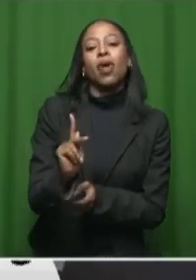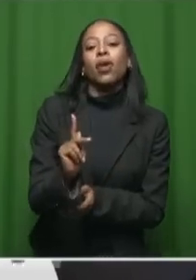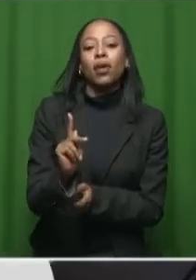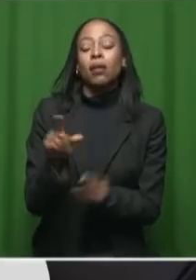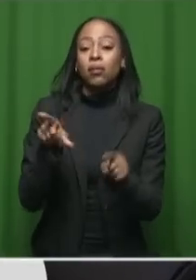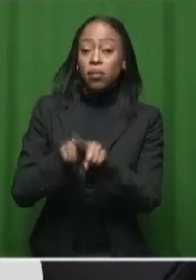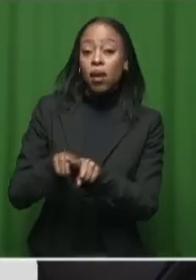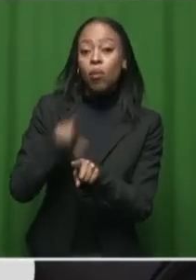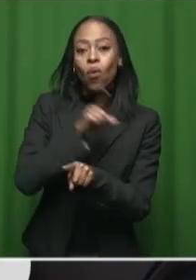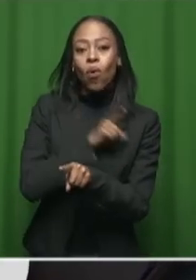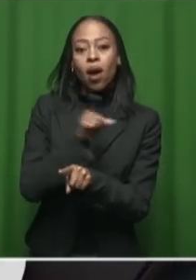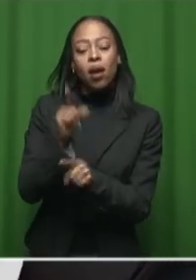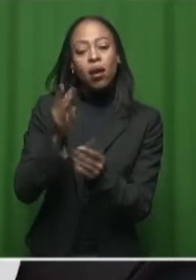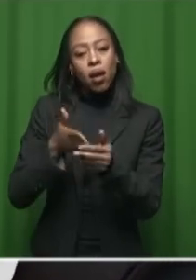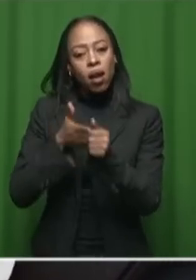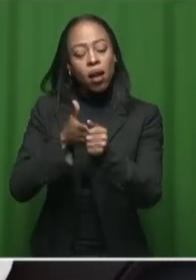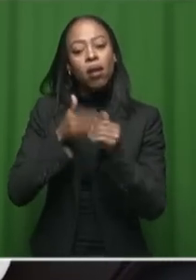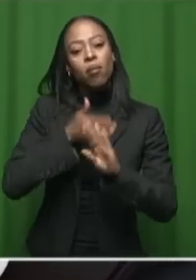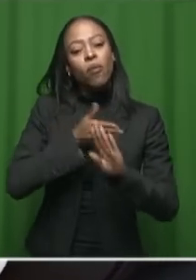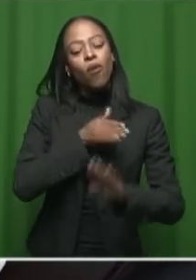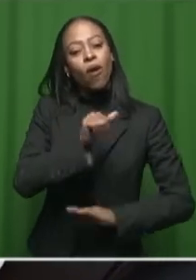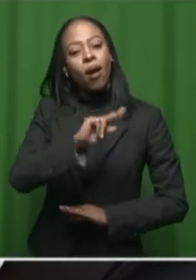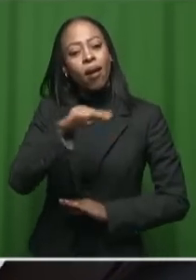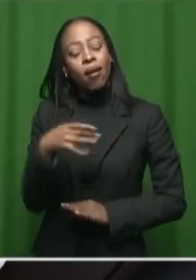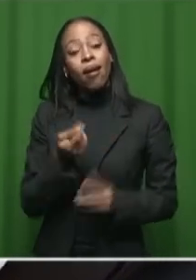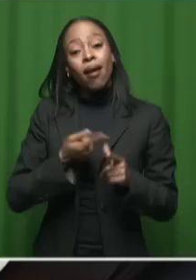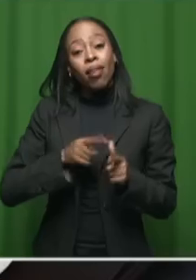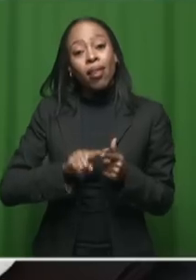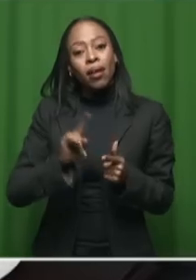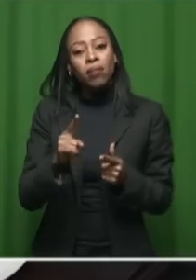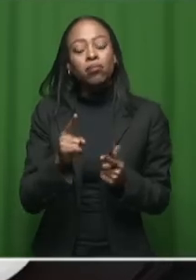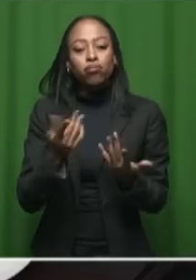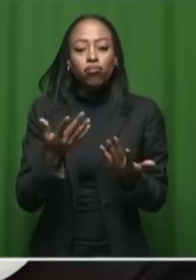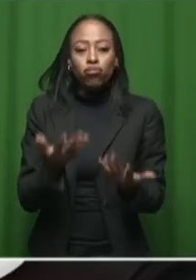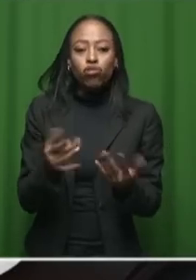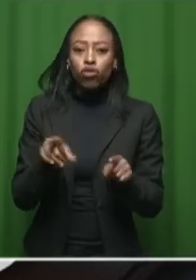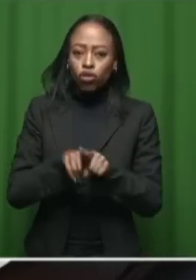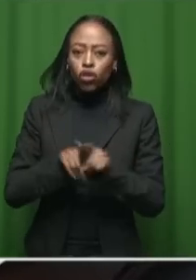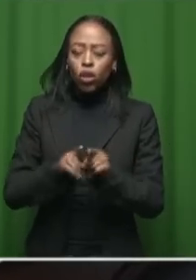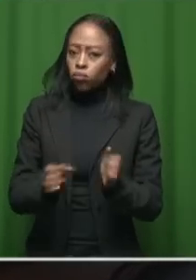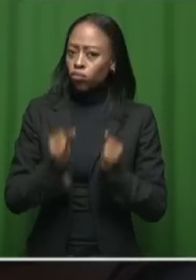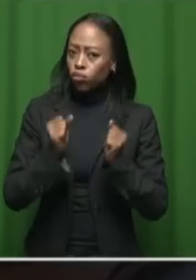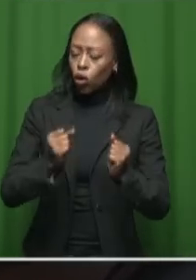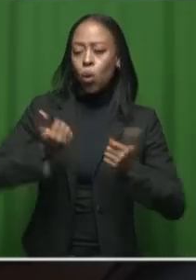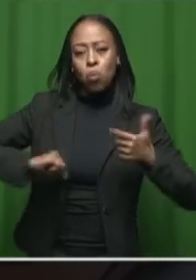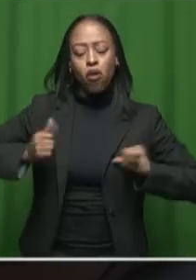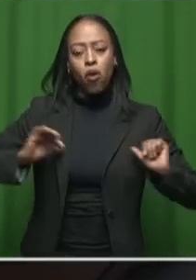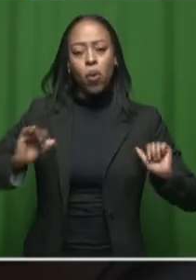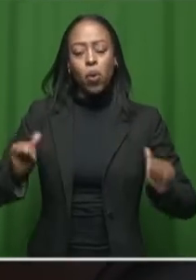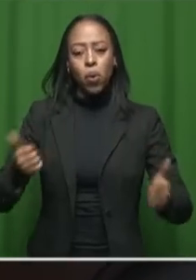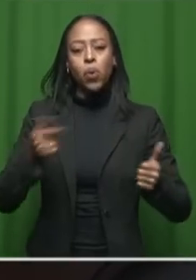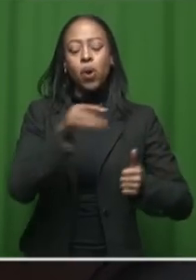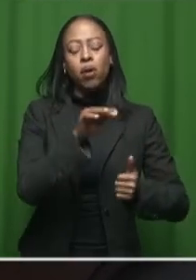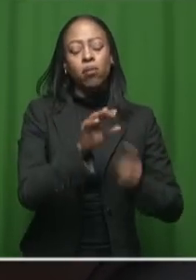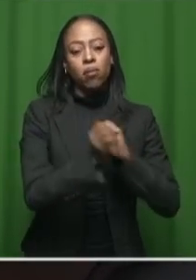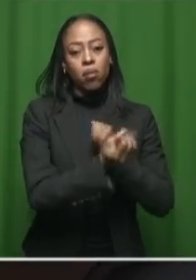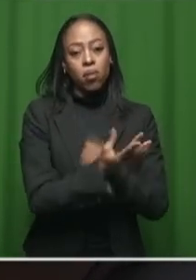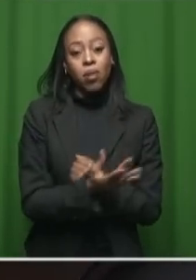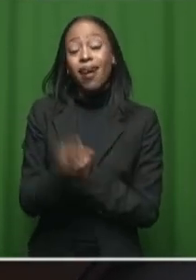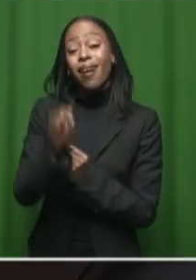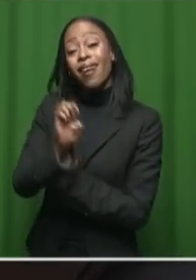he was at the helm of the ANC, which the ANC was at a stronghold of Mpumalanga. Then the EFF, of course, coming